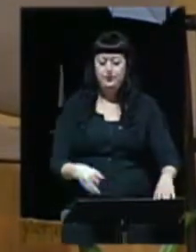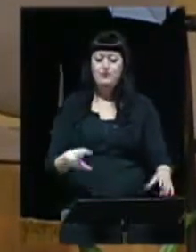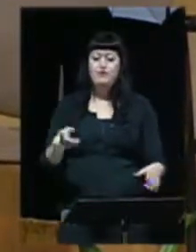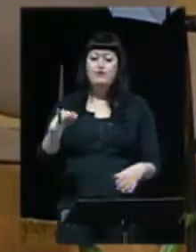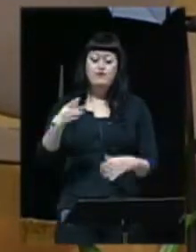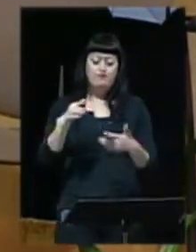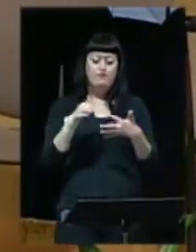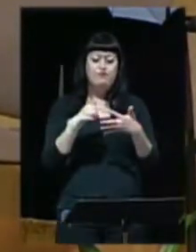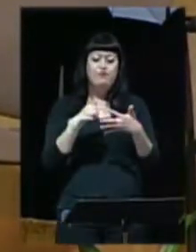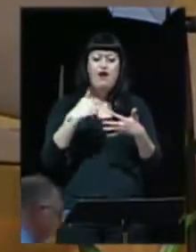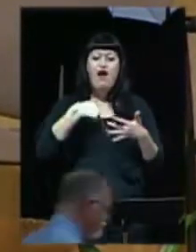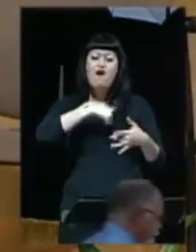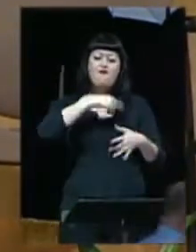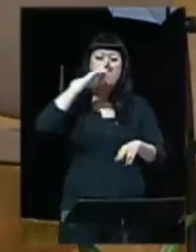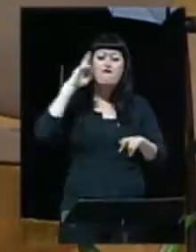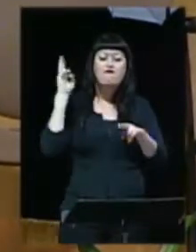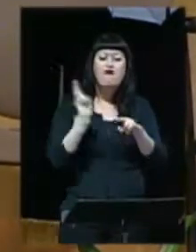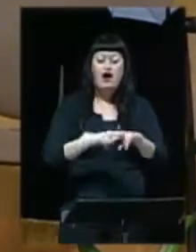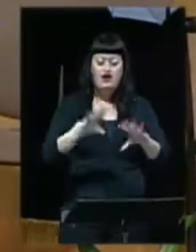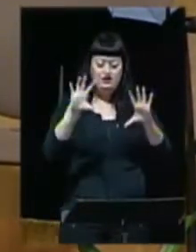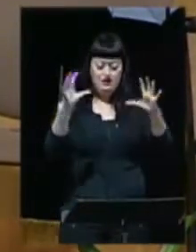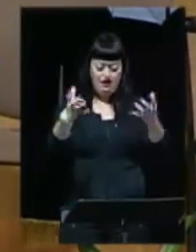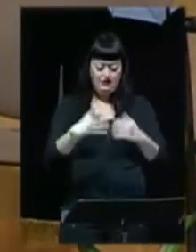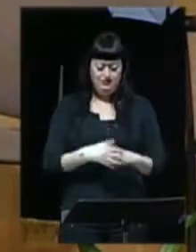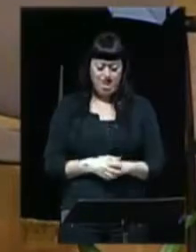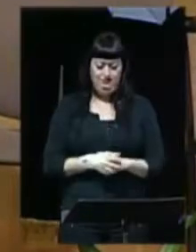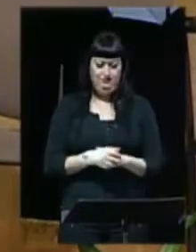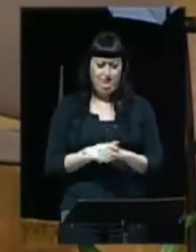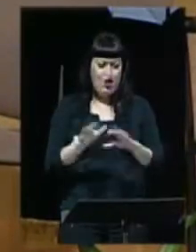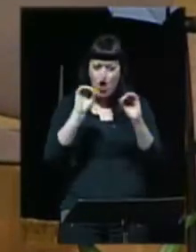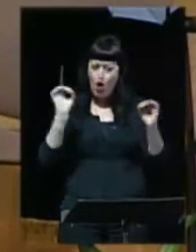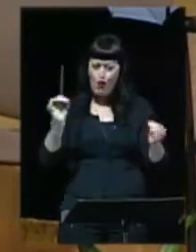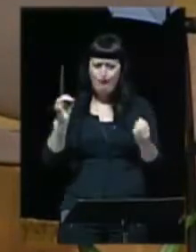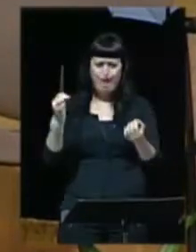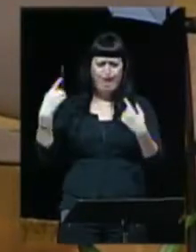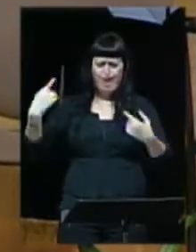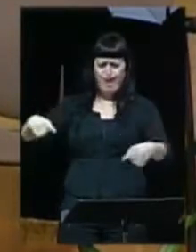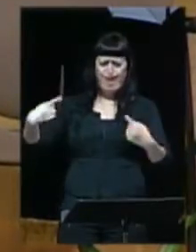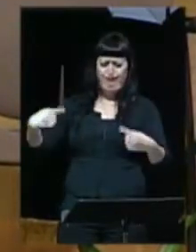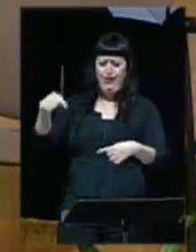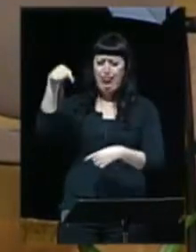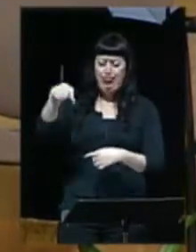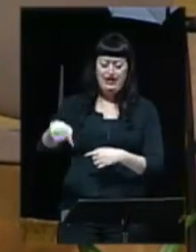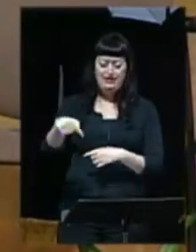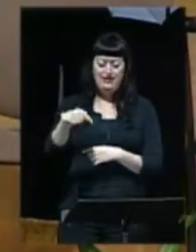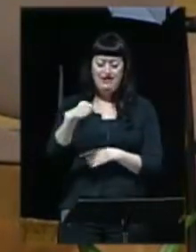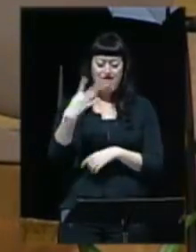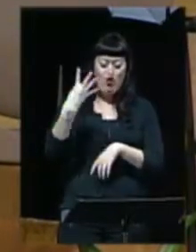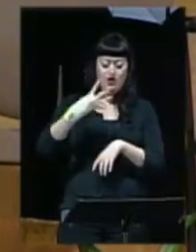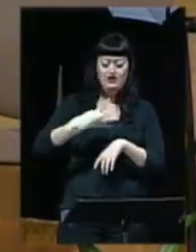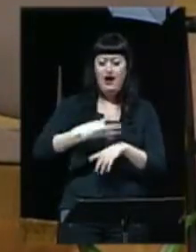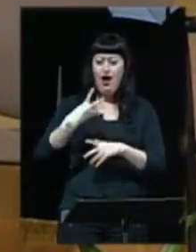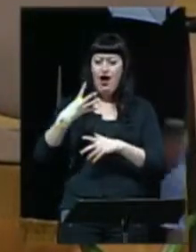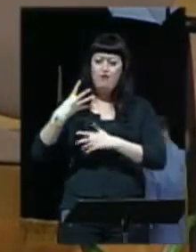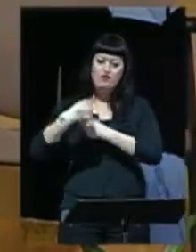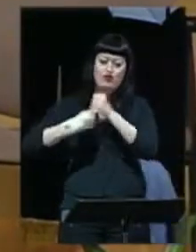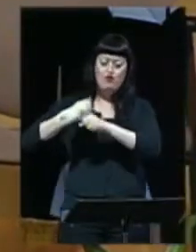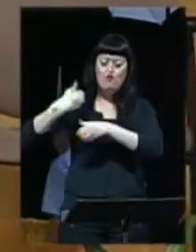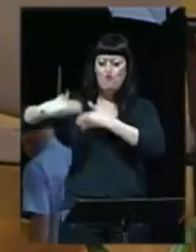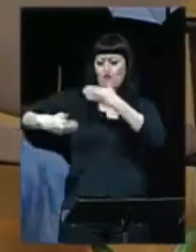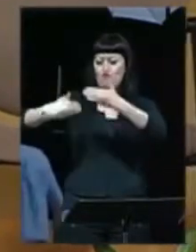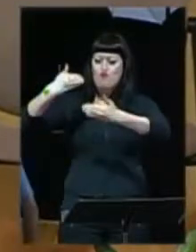We are a fun class. No one can dispute that this group is the four-time